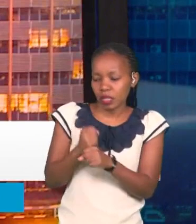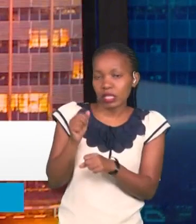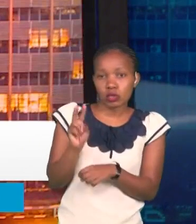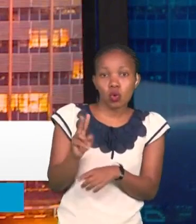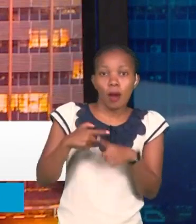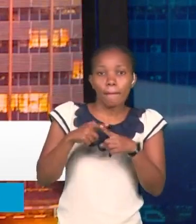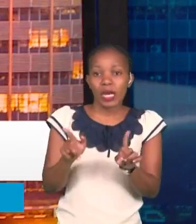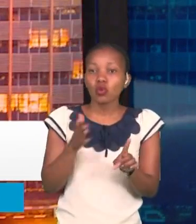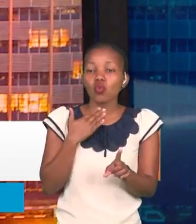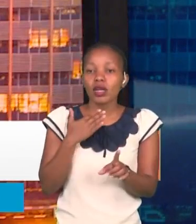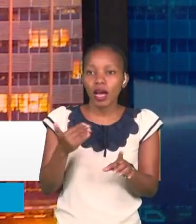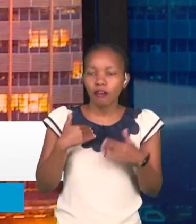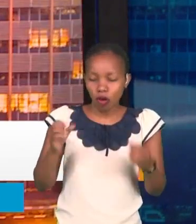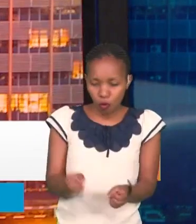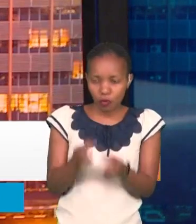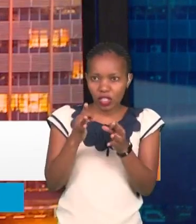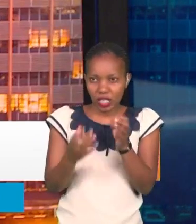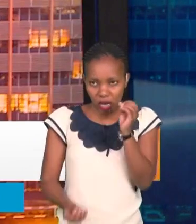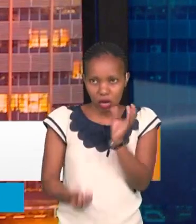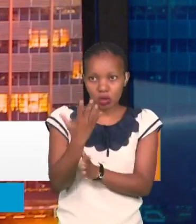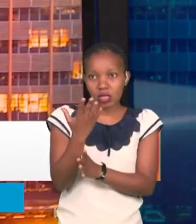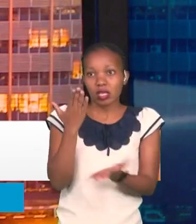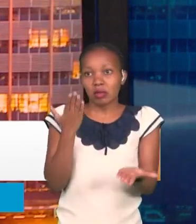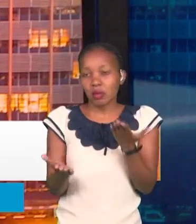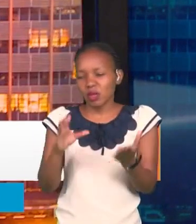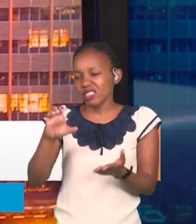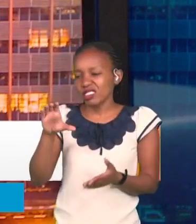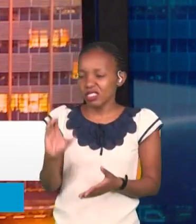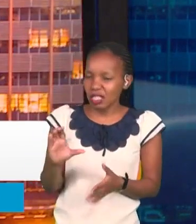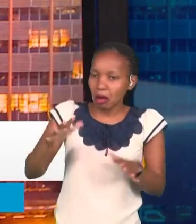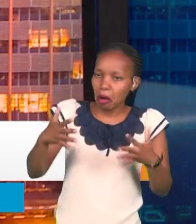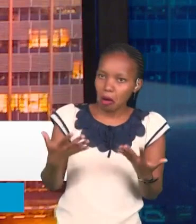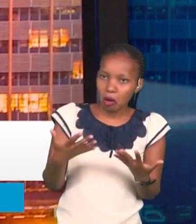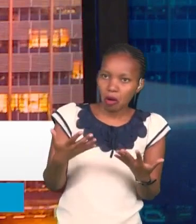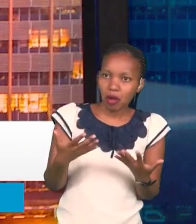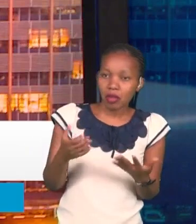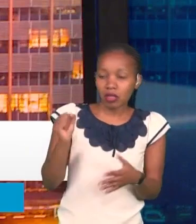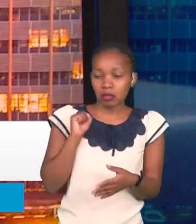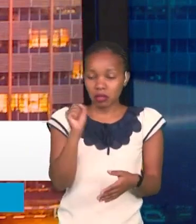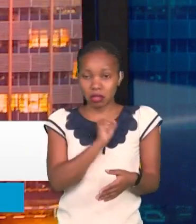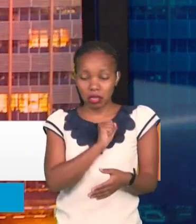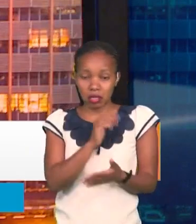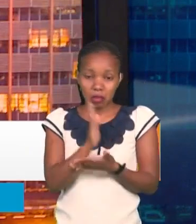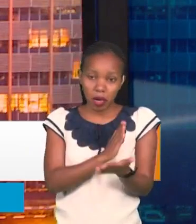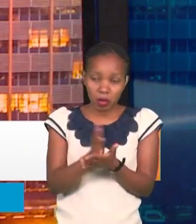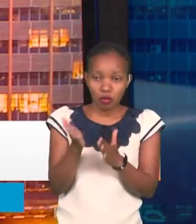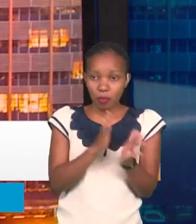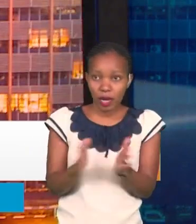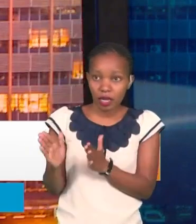have this day officially launched, either by the CEC, State Department of Planning,